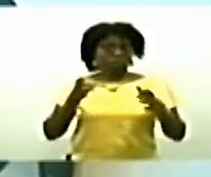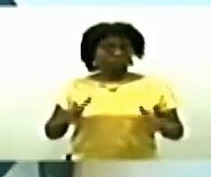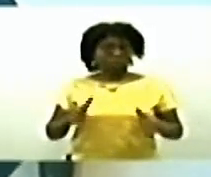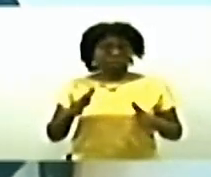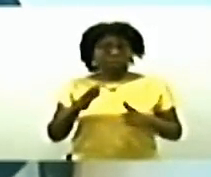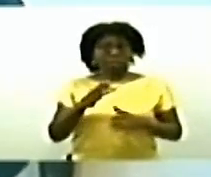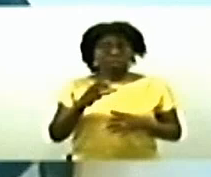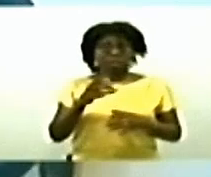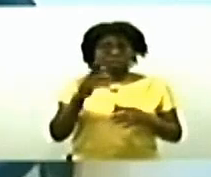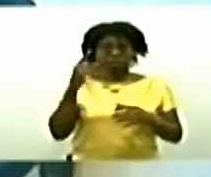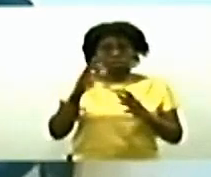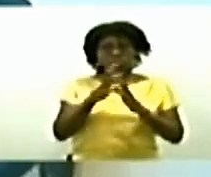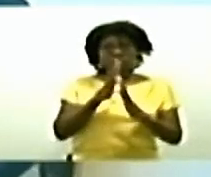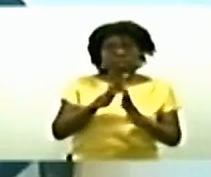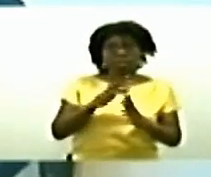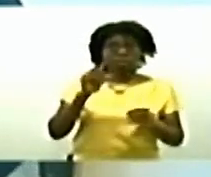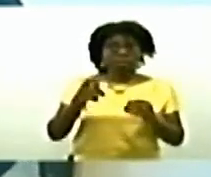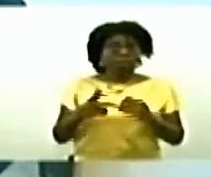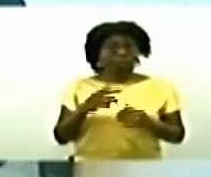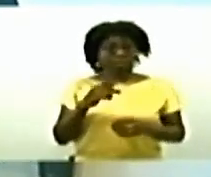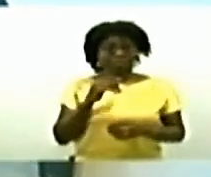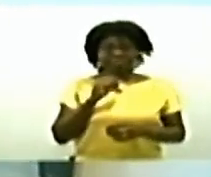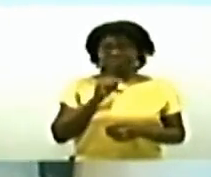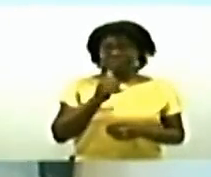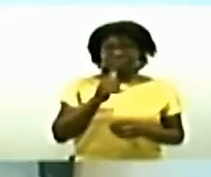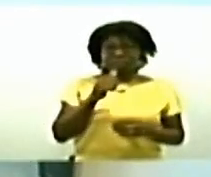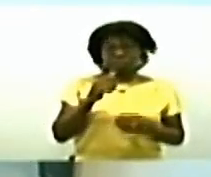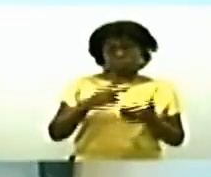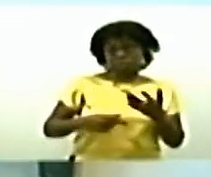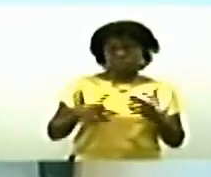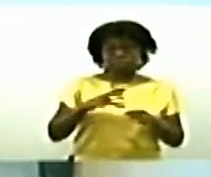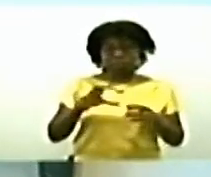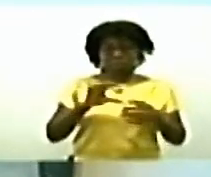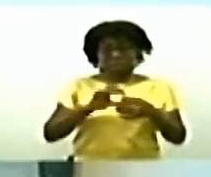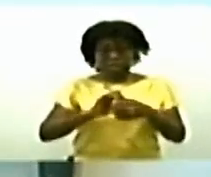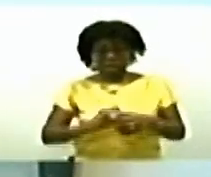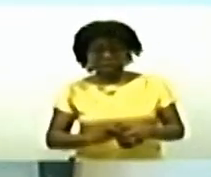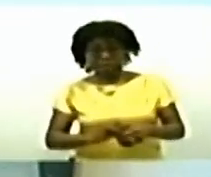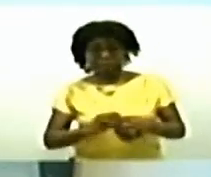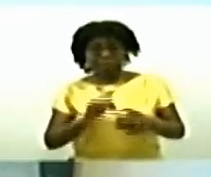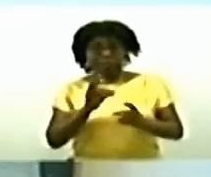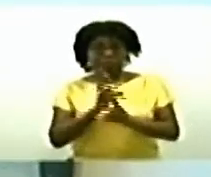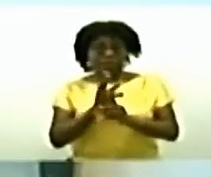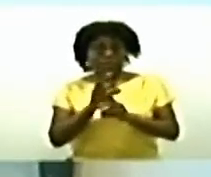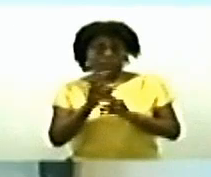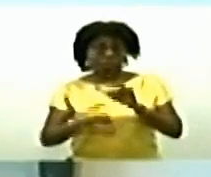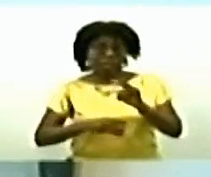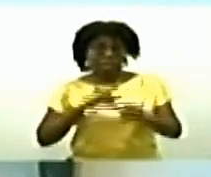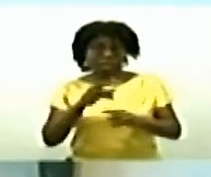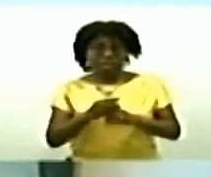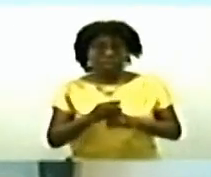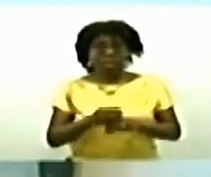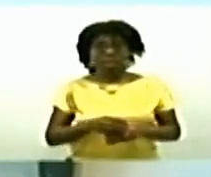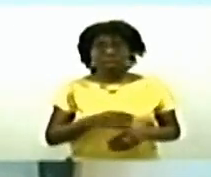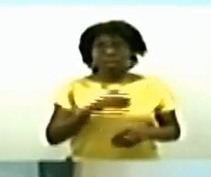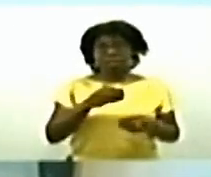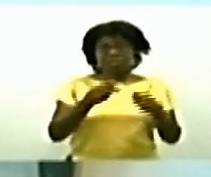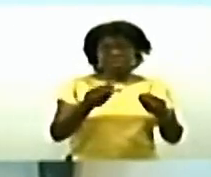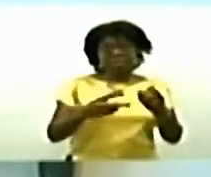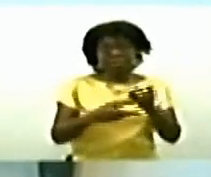you clamp vehicles, you give tickets, and sometimes it's not the